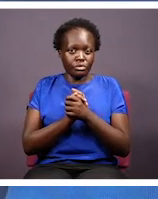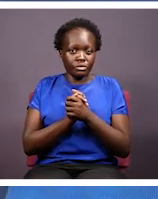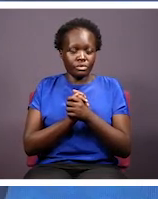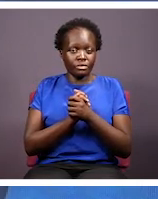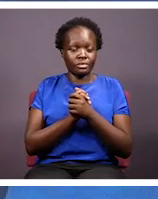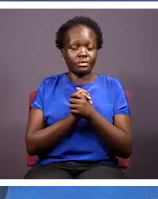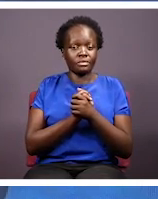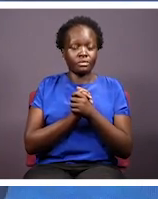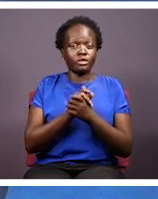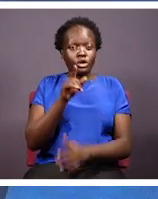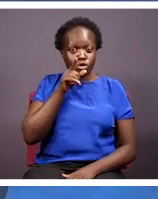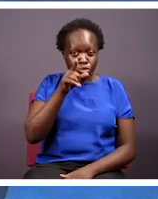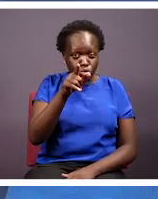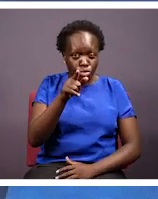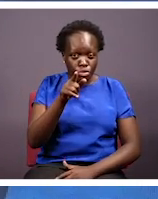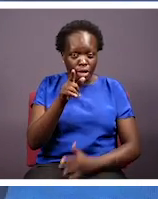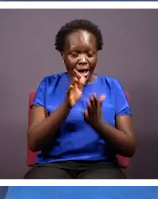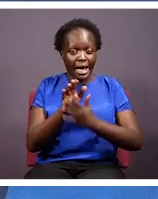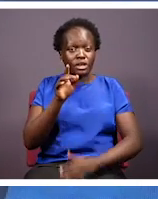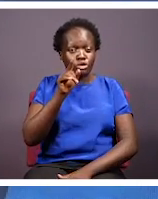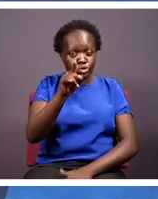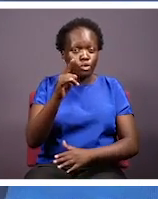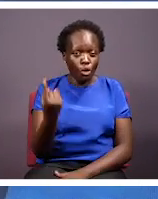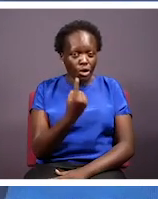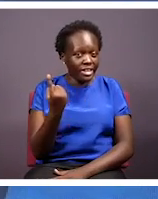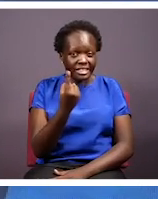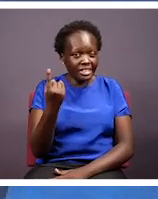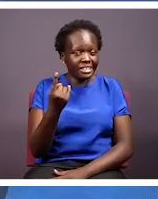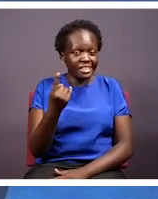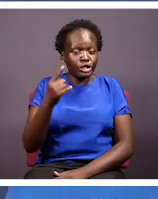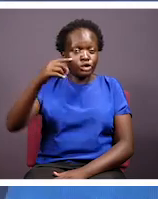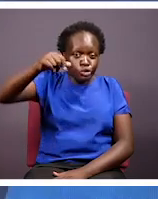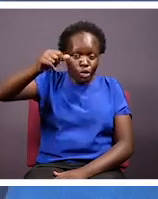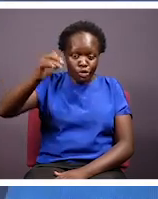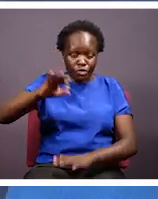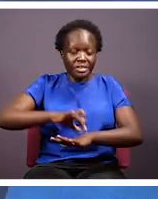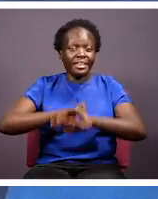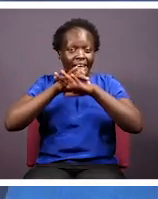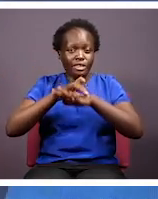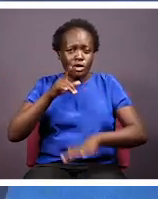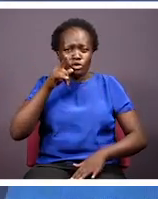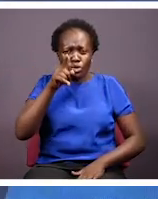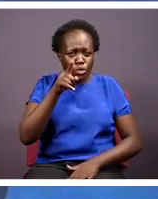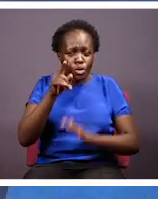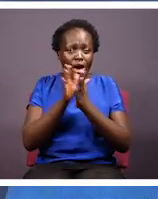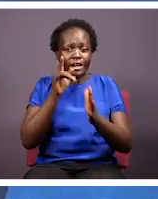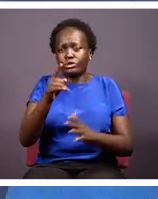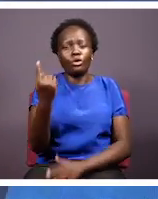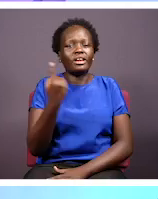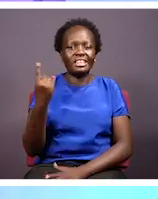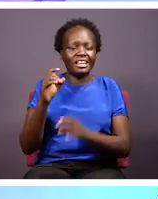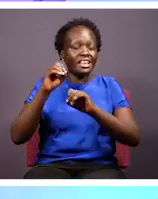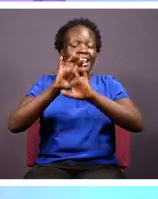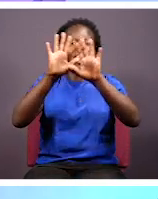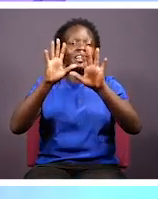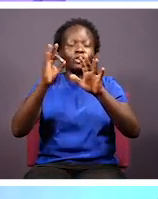only are the salt of the earth she and he only are the light of the world